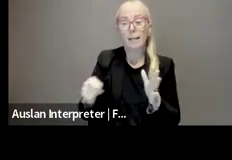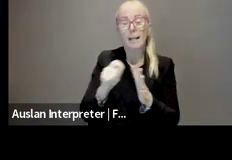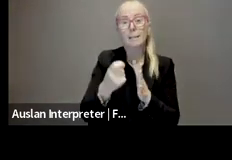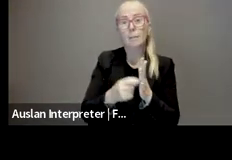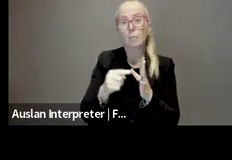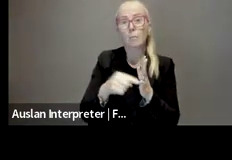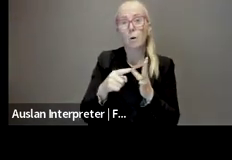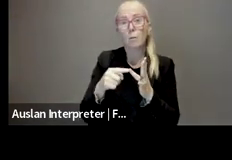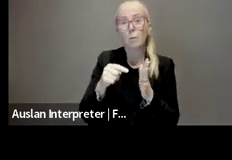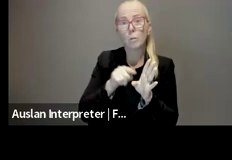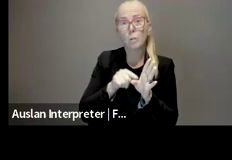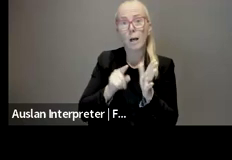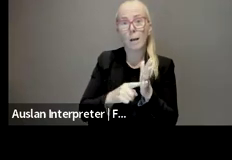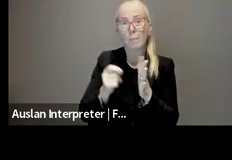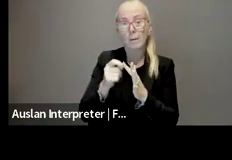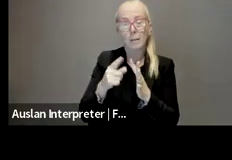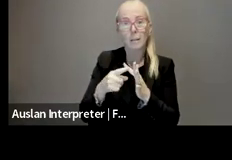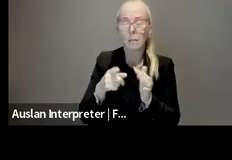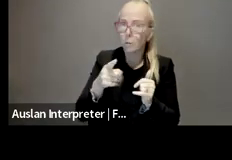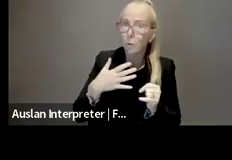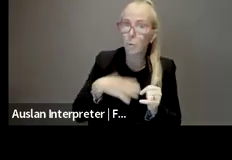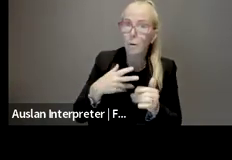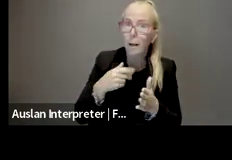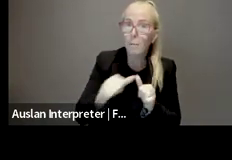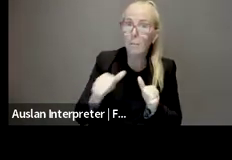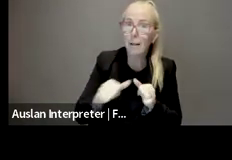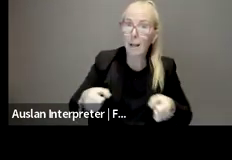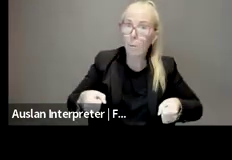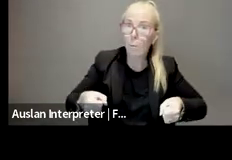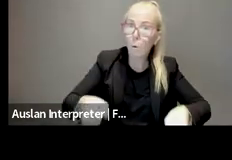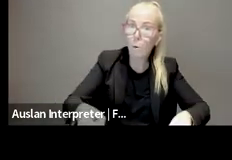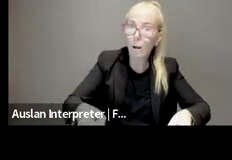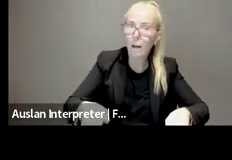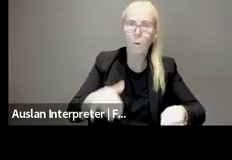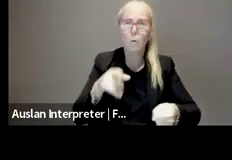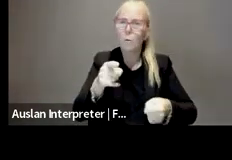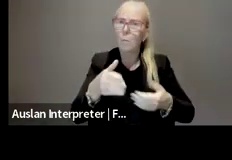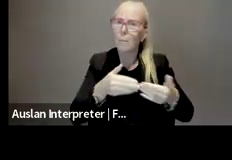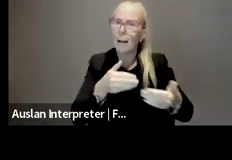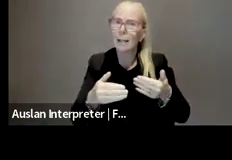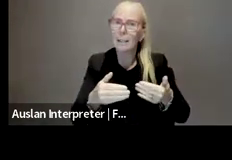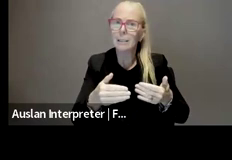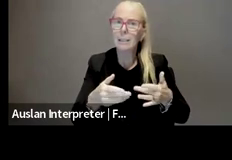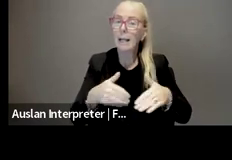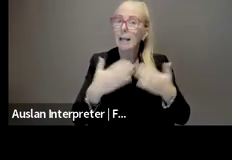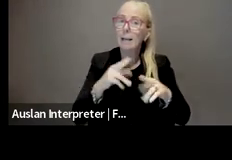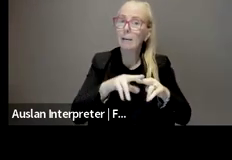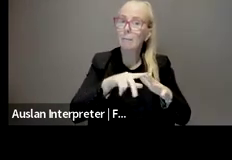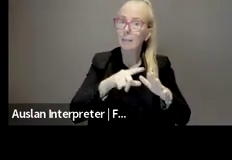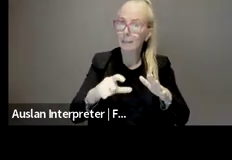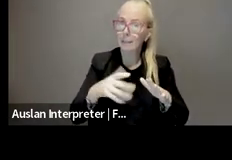facilities or other groups that would like better walkers? Please contact us on our website. We would love to work with